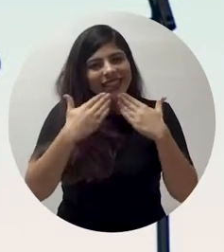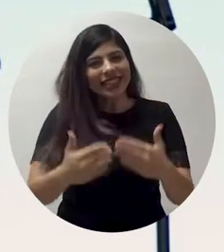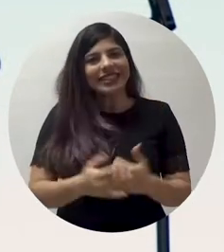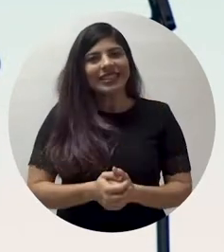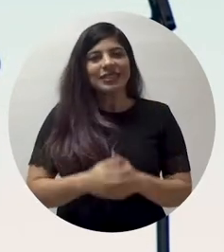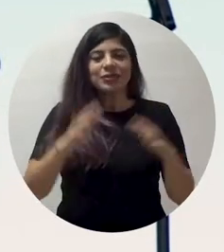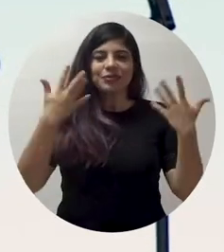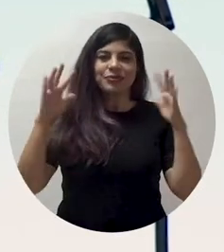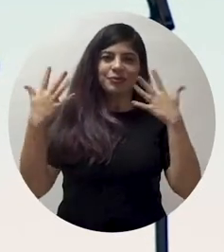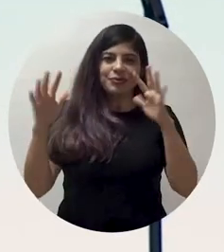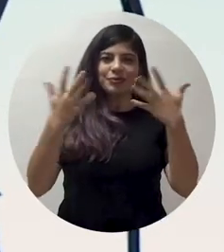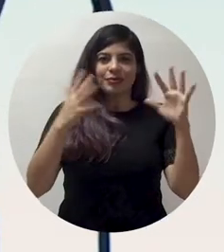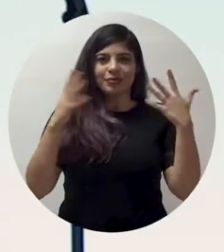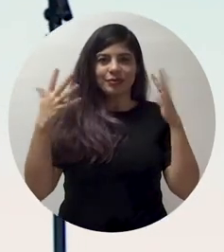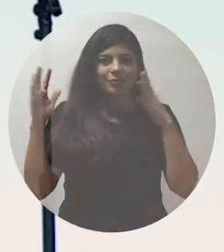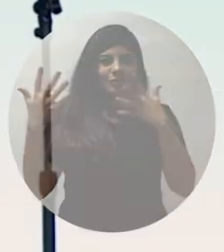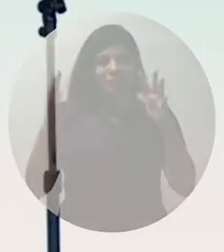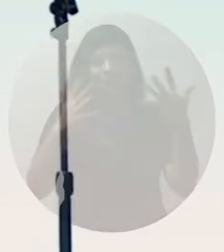much. A good night.